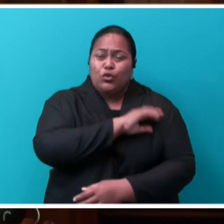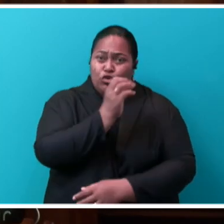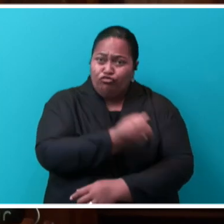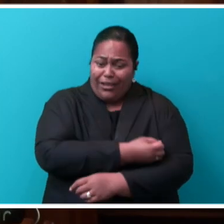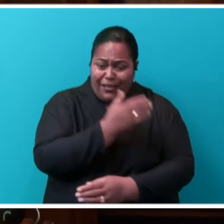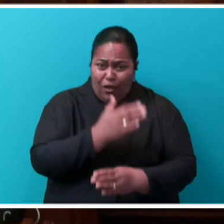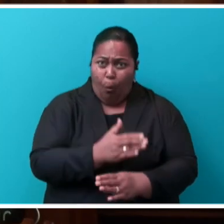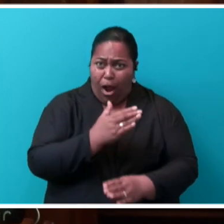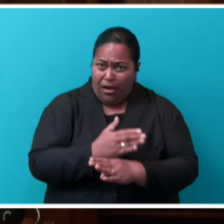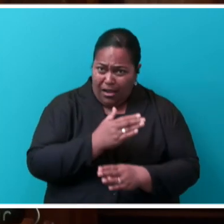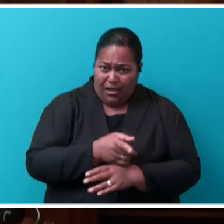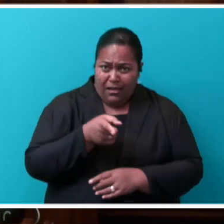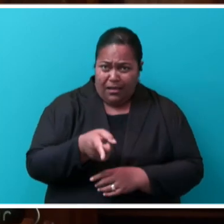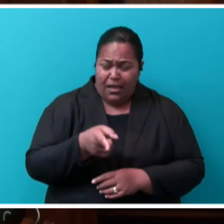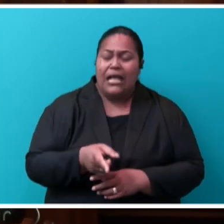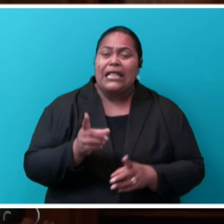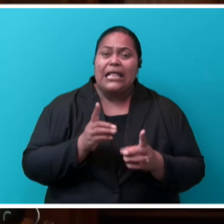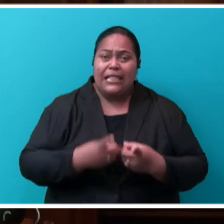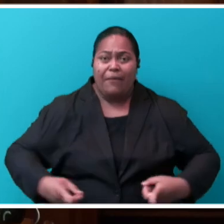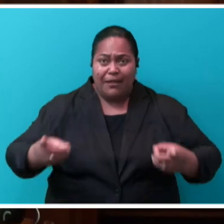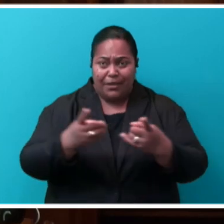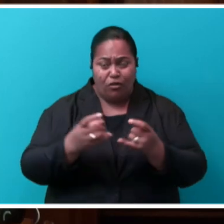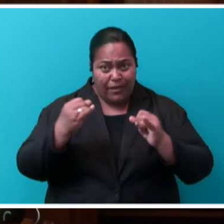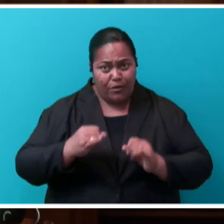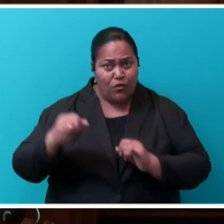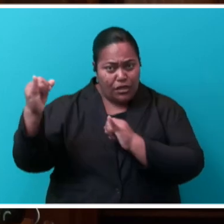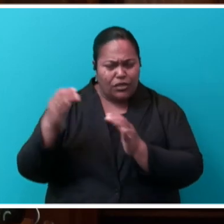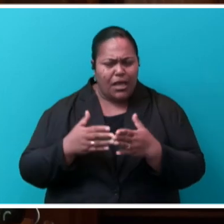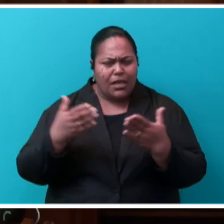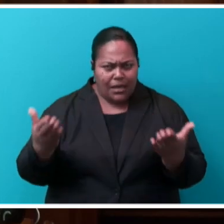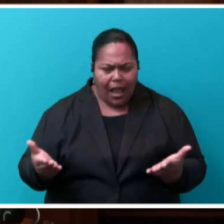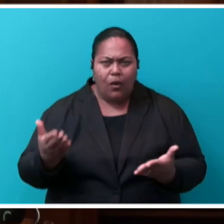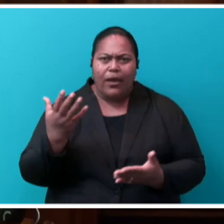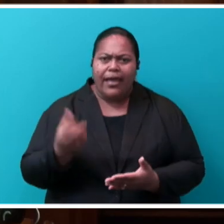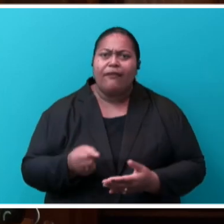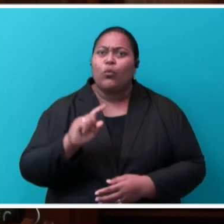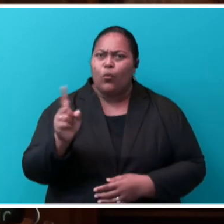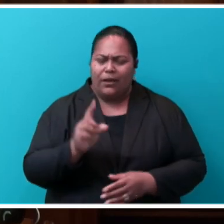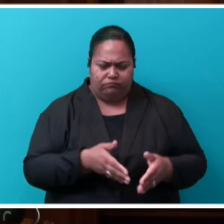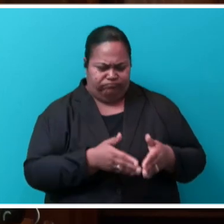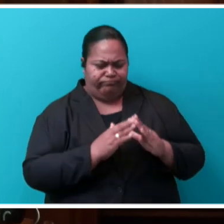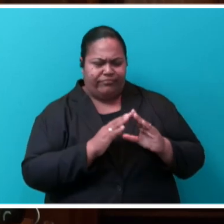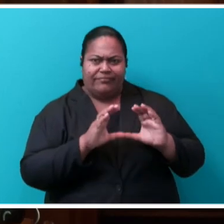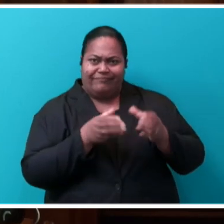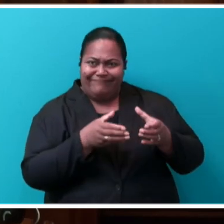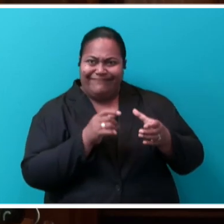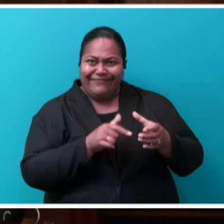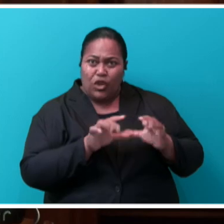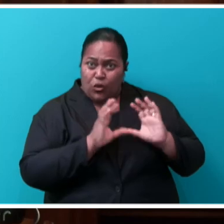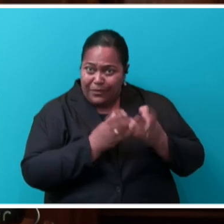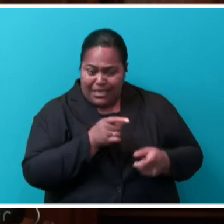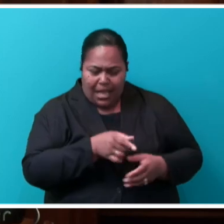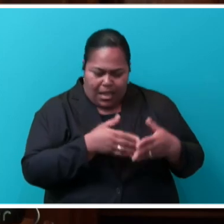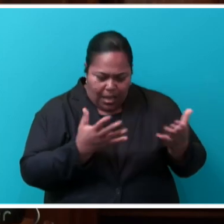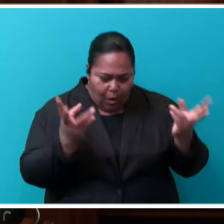sir, the department has expanded the compliance unit resources to